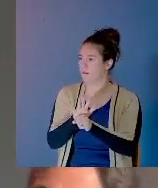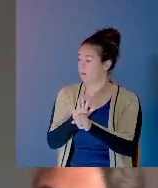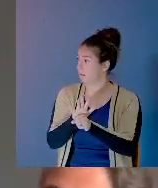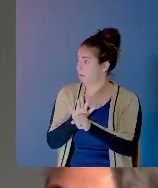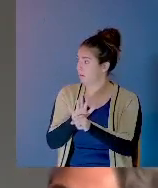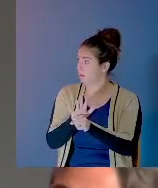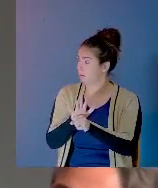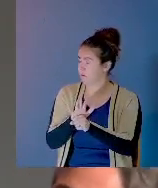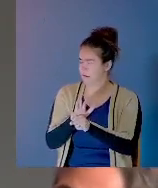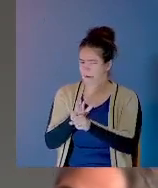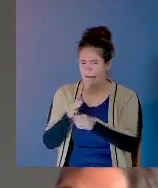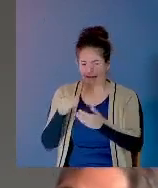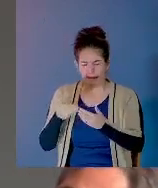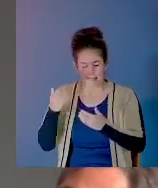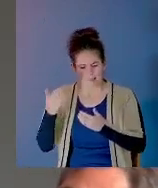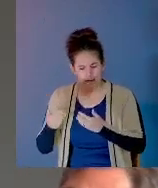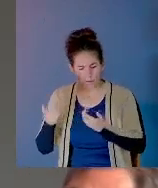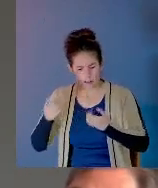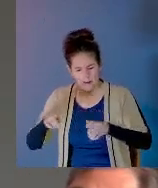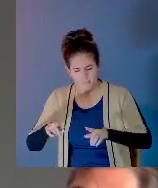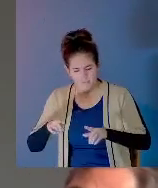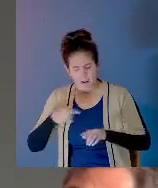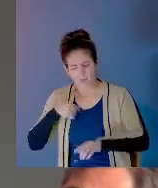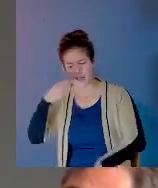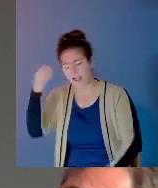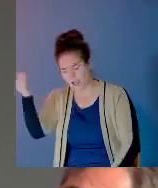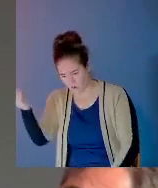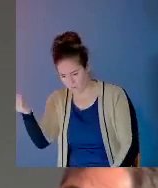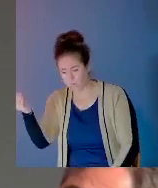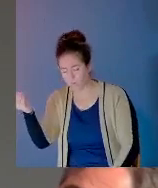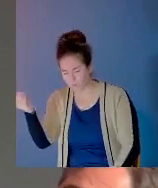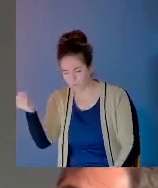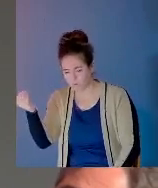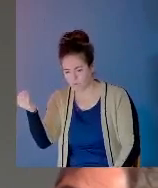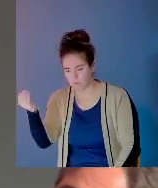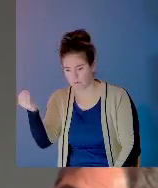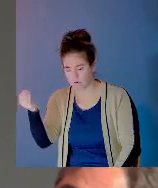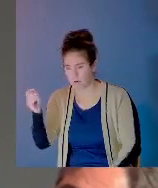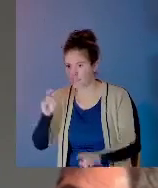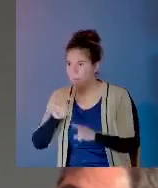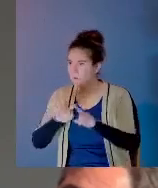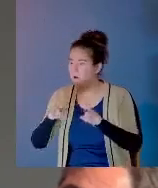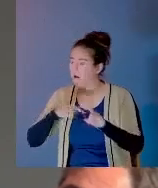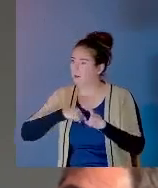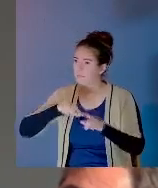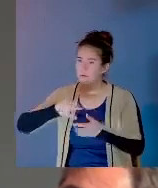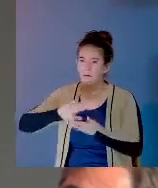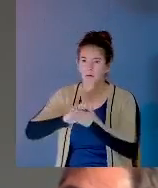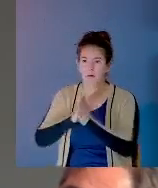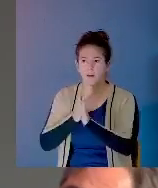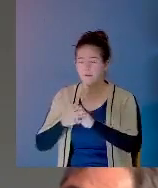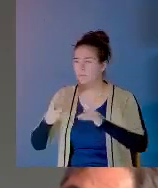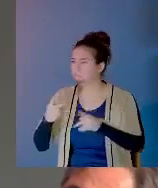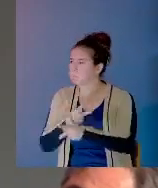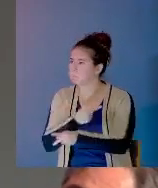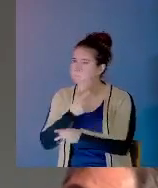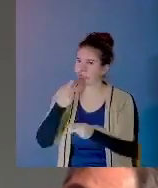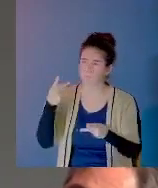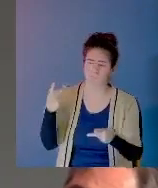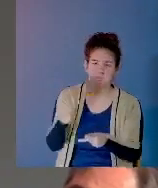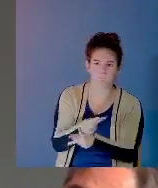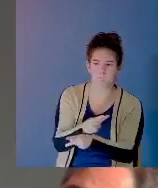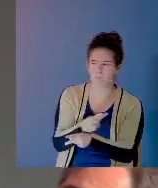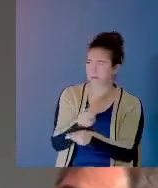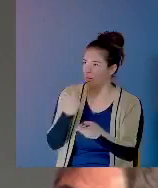then I got worse and worse. And what happened was they had to come to my house and take